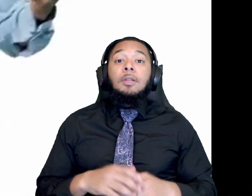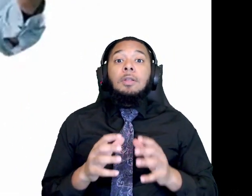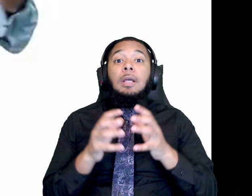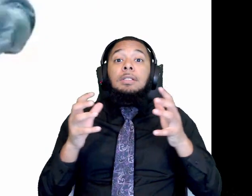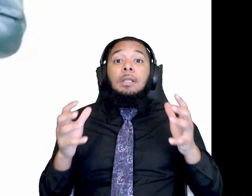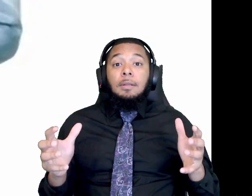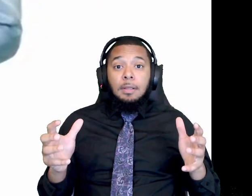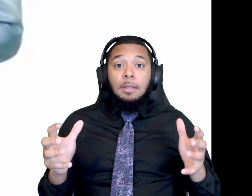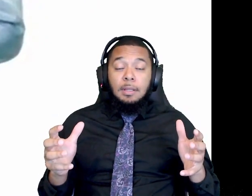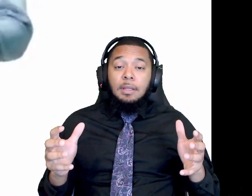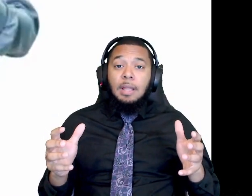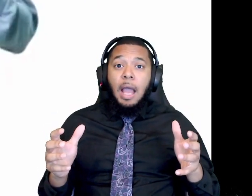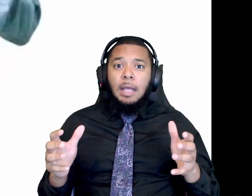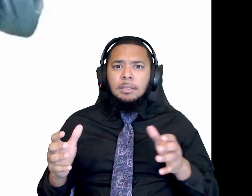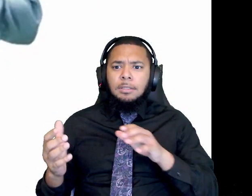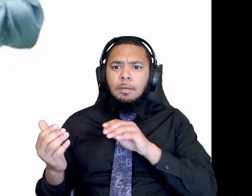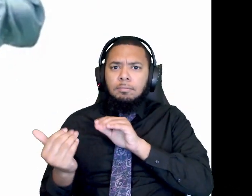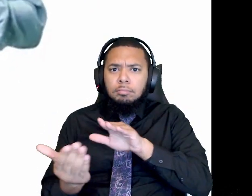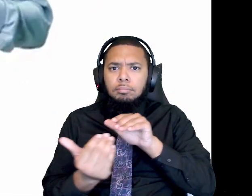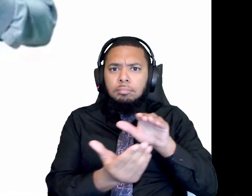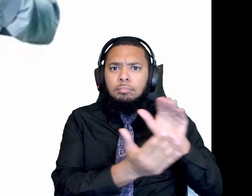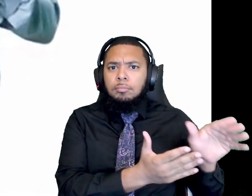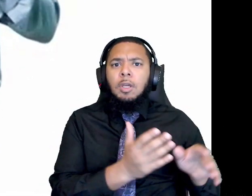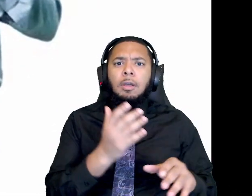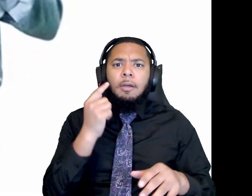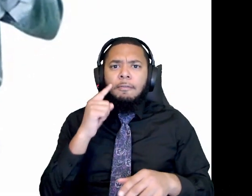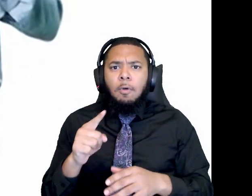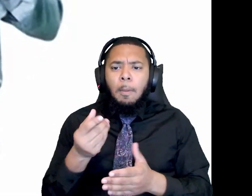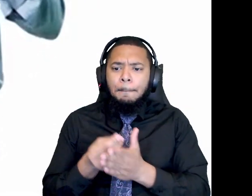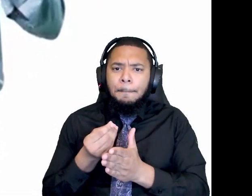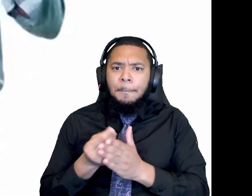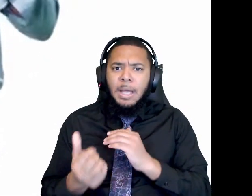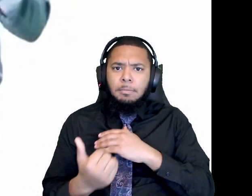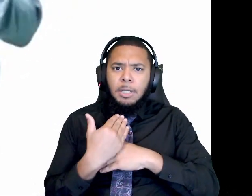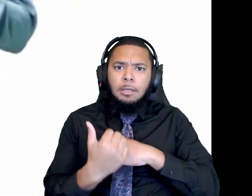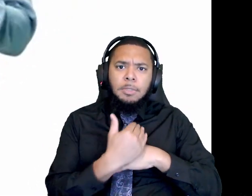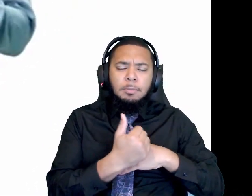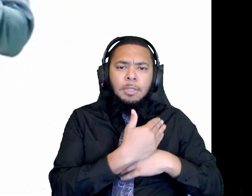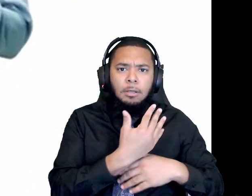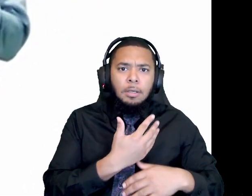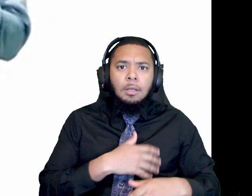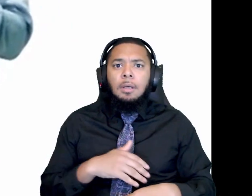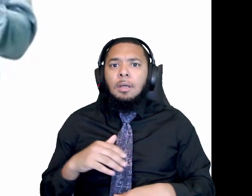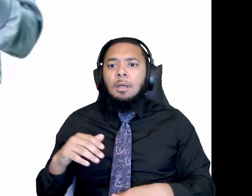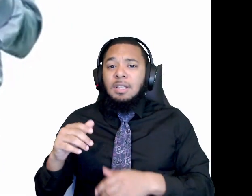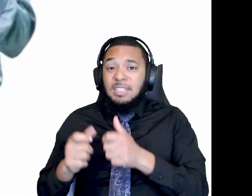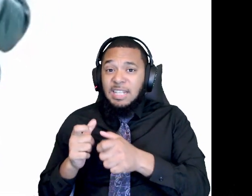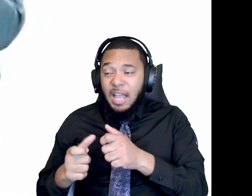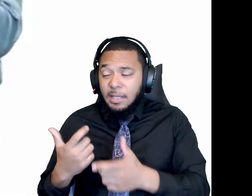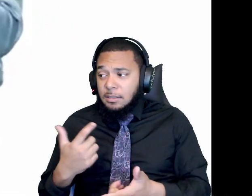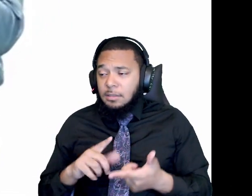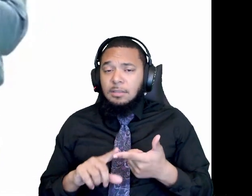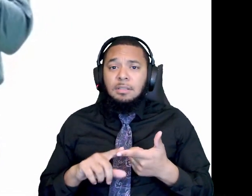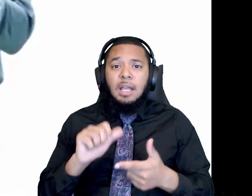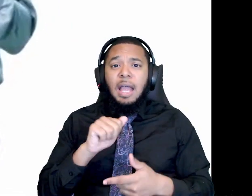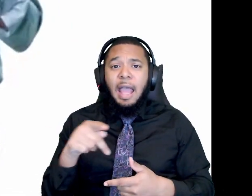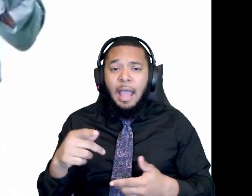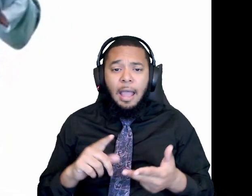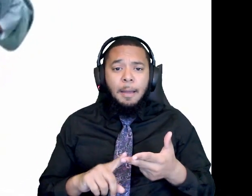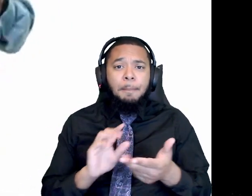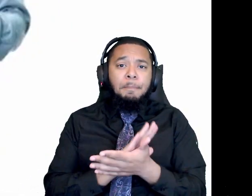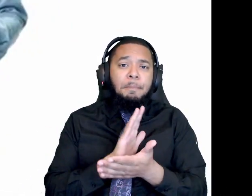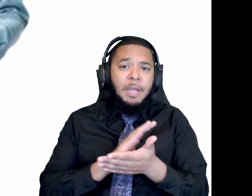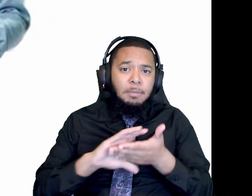to receive deposits through text messages, through app-based payments, through paper